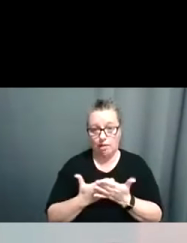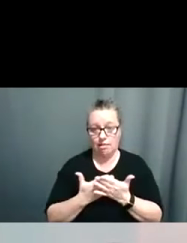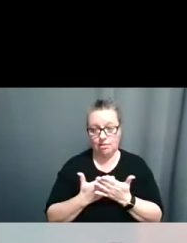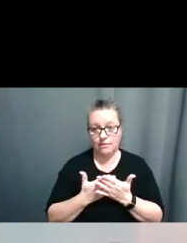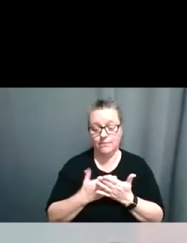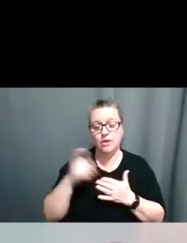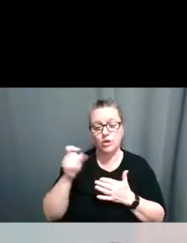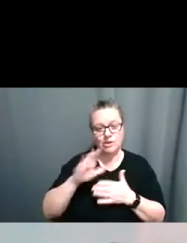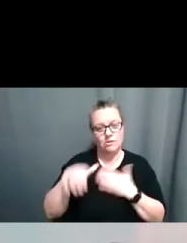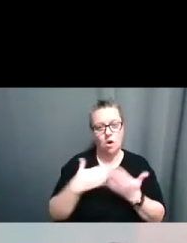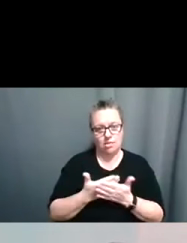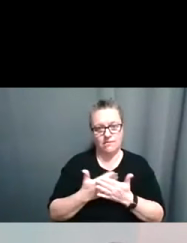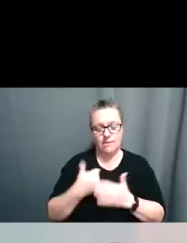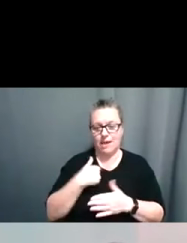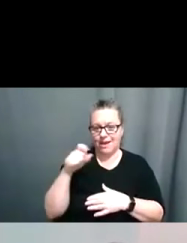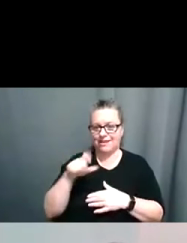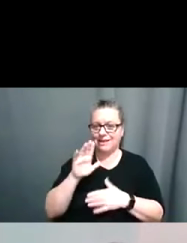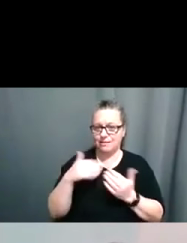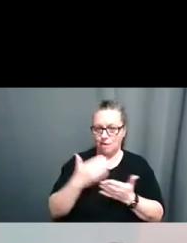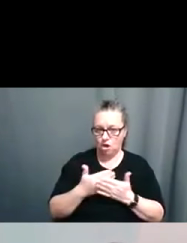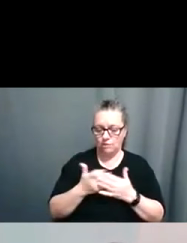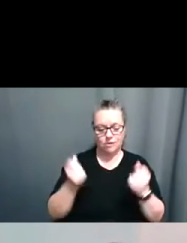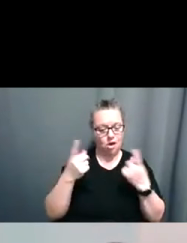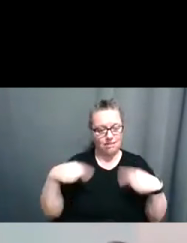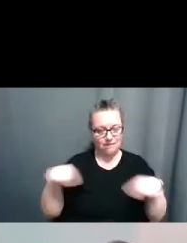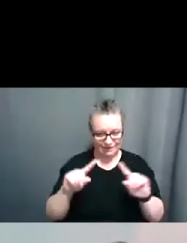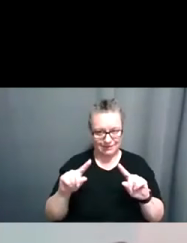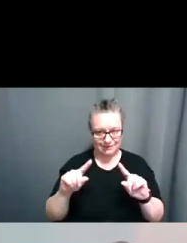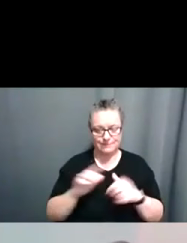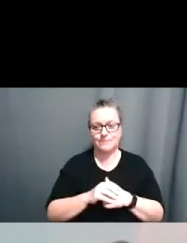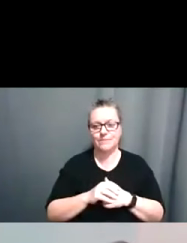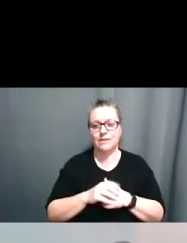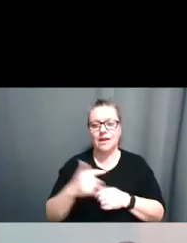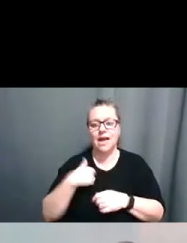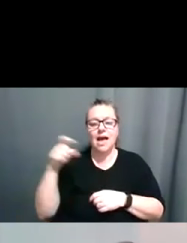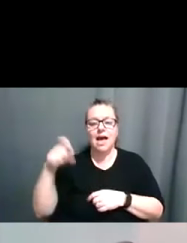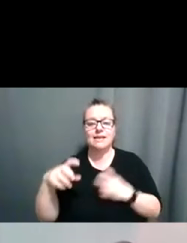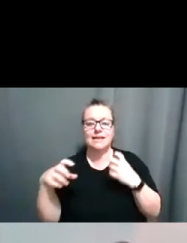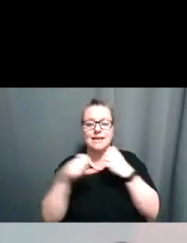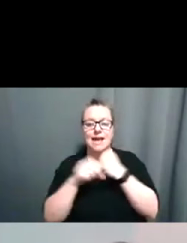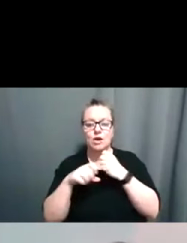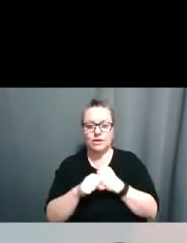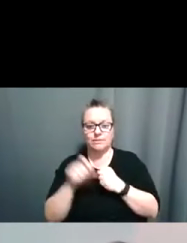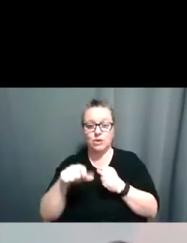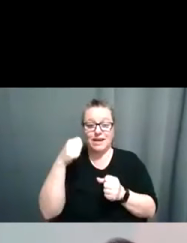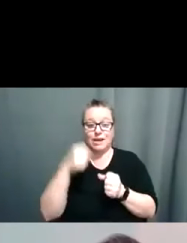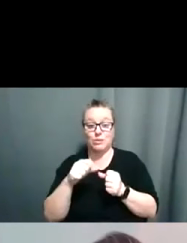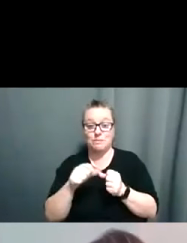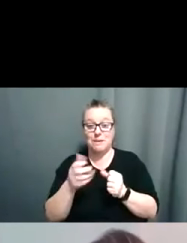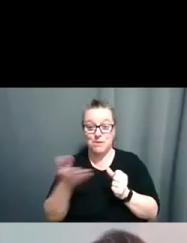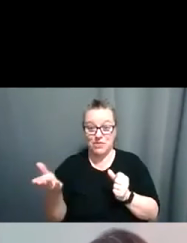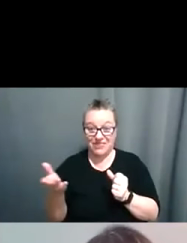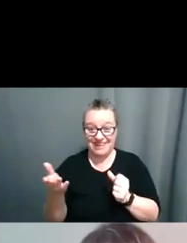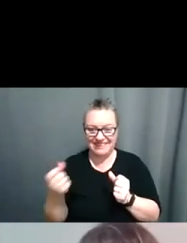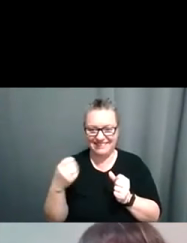You need them all. I need them all. We all need them all. And I need acronyms so I can remember things. Absolutely.